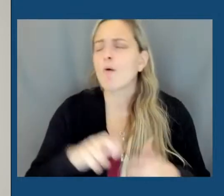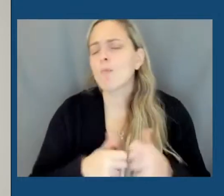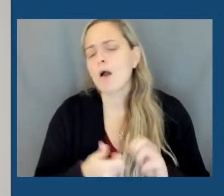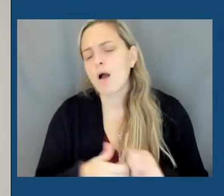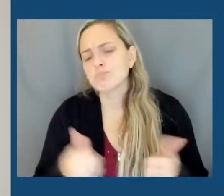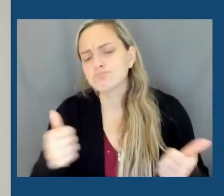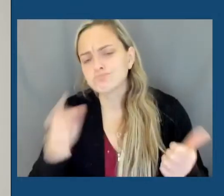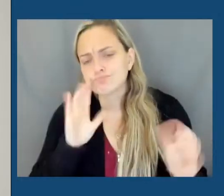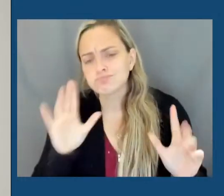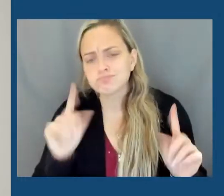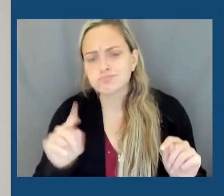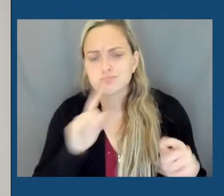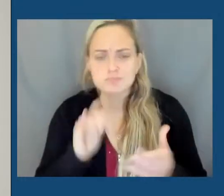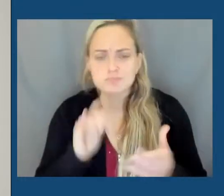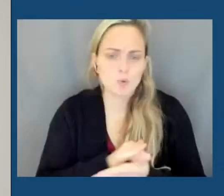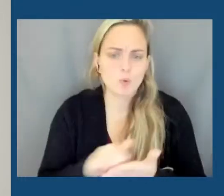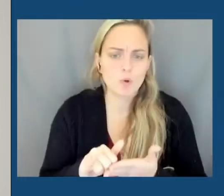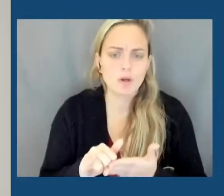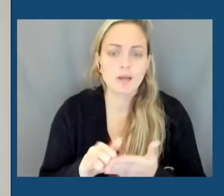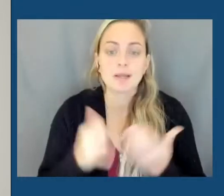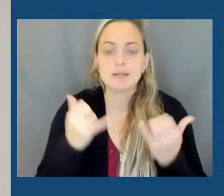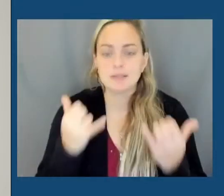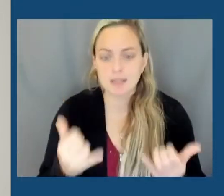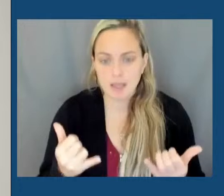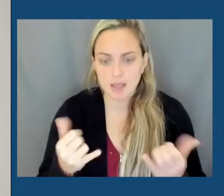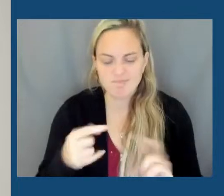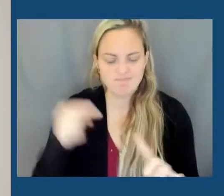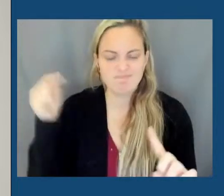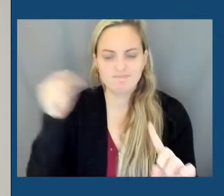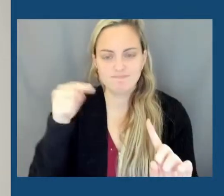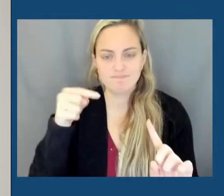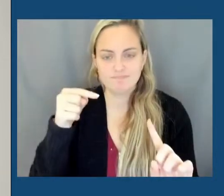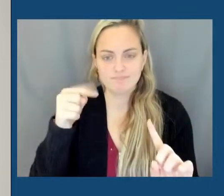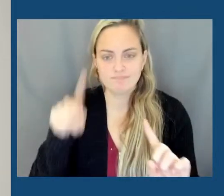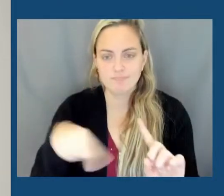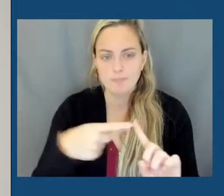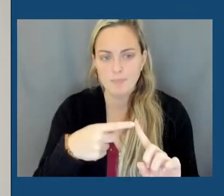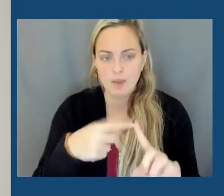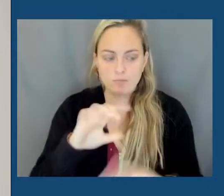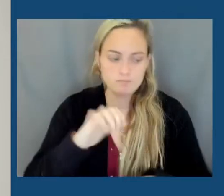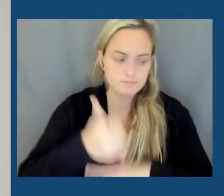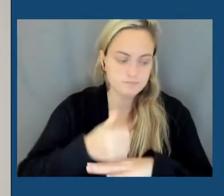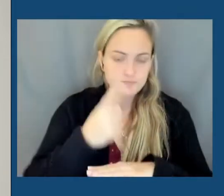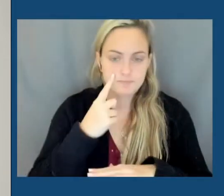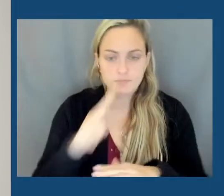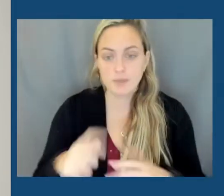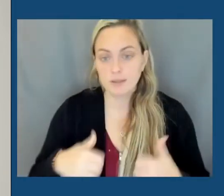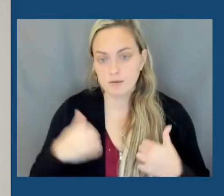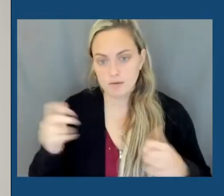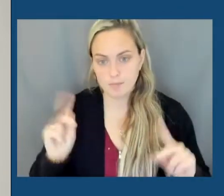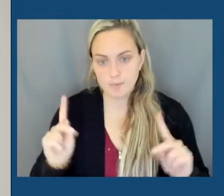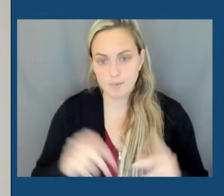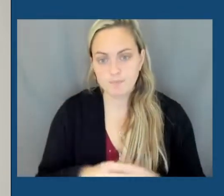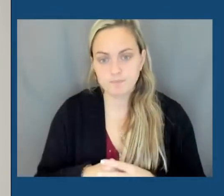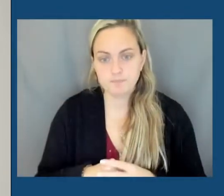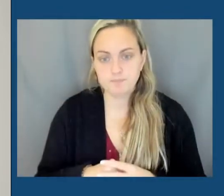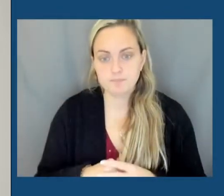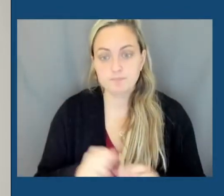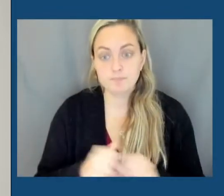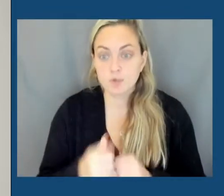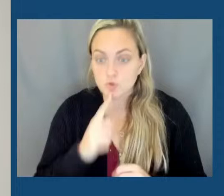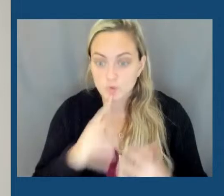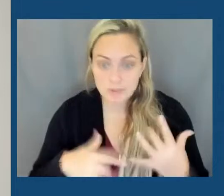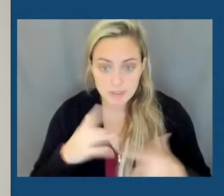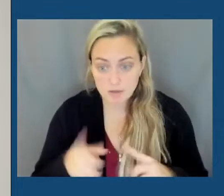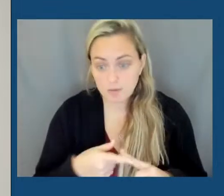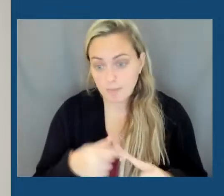do it. This is New York. And today is about that. This is about planting the seed in young people and getting them excited about these